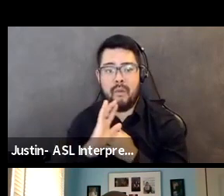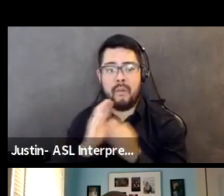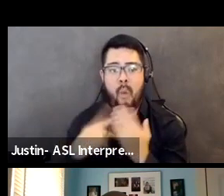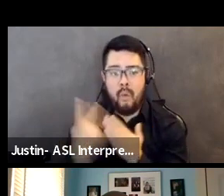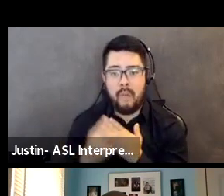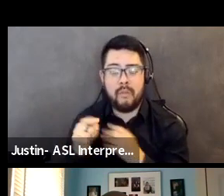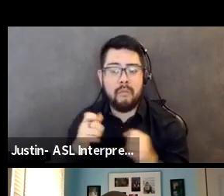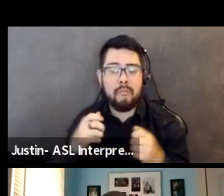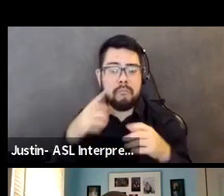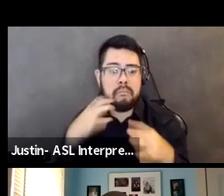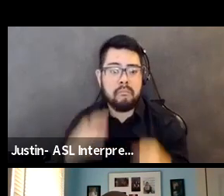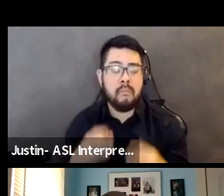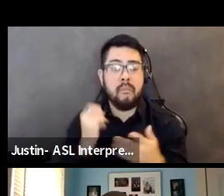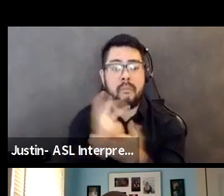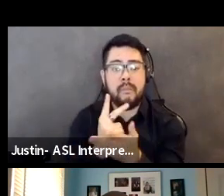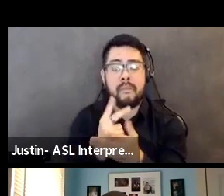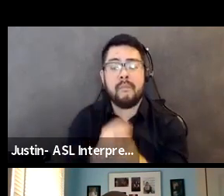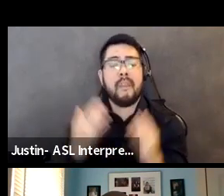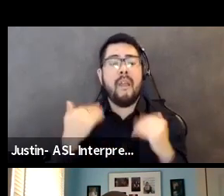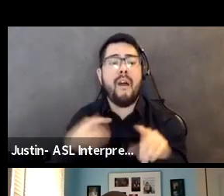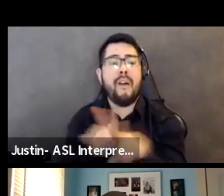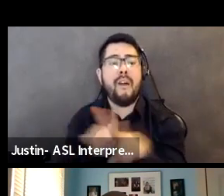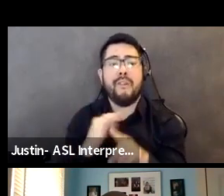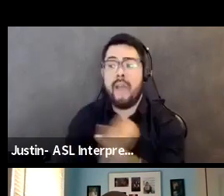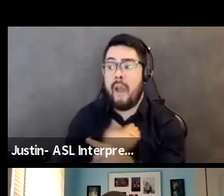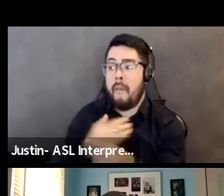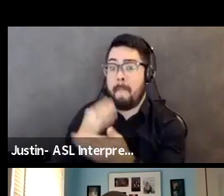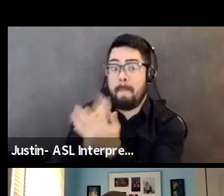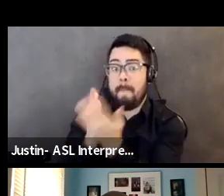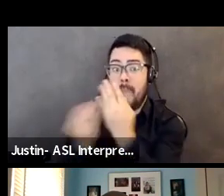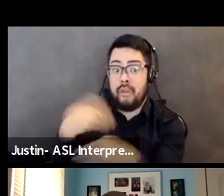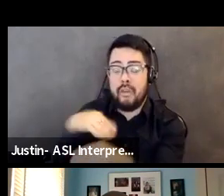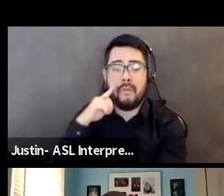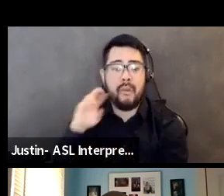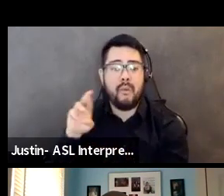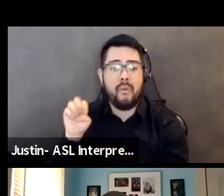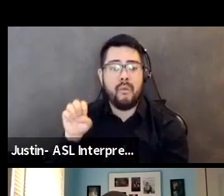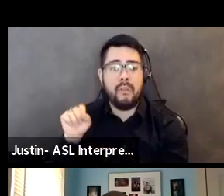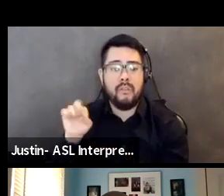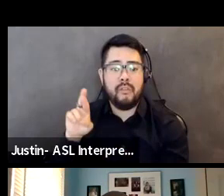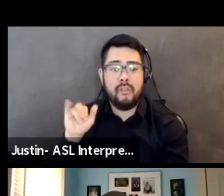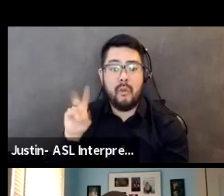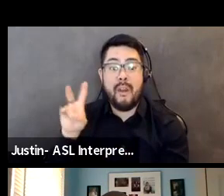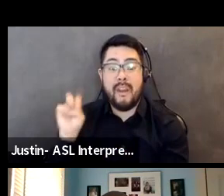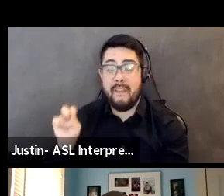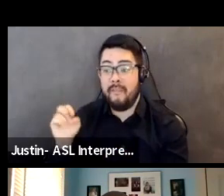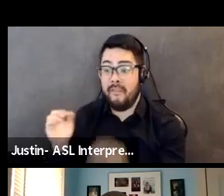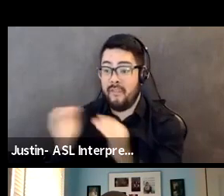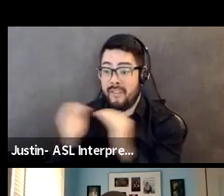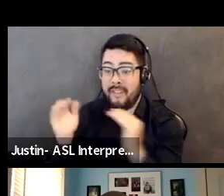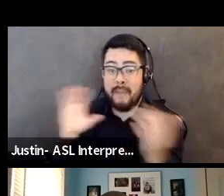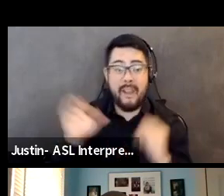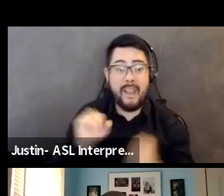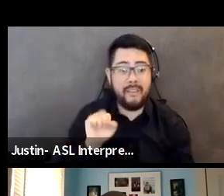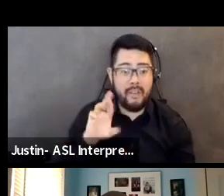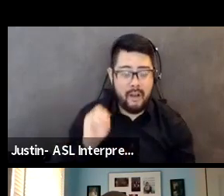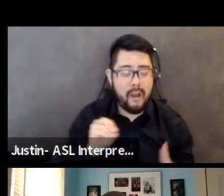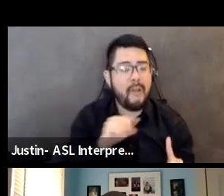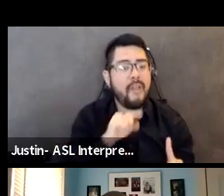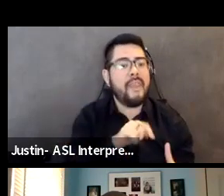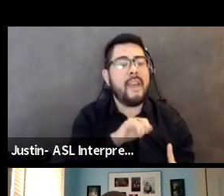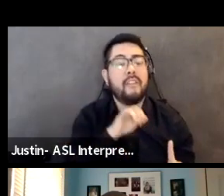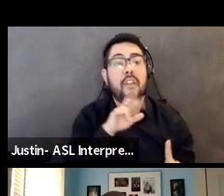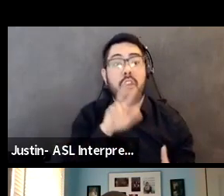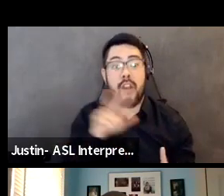looked and asked what the budget for restorative justice looks like in comparison to the sro program the sro program is 33 million